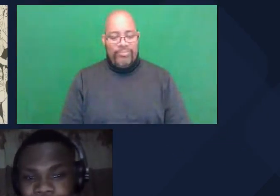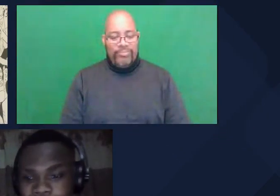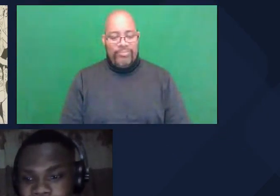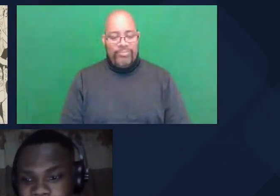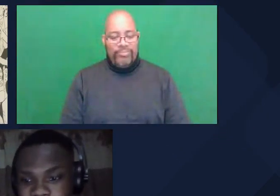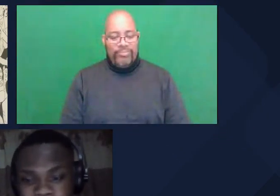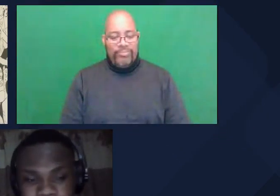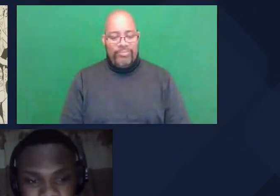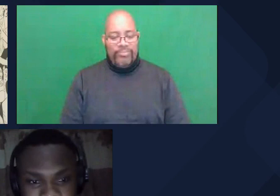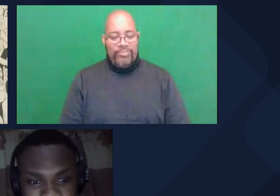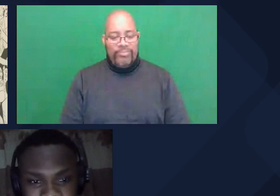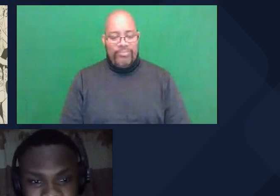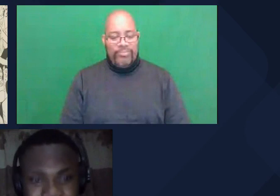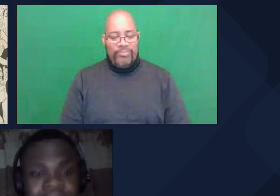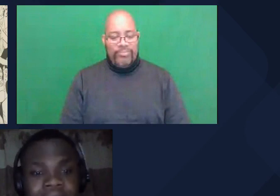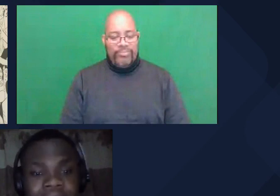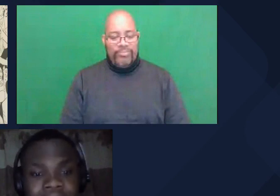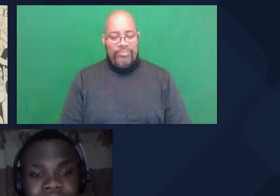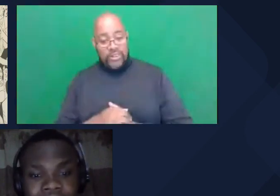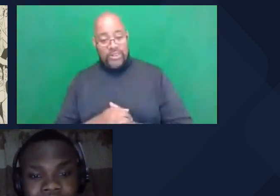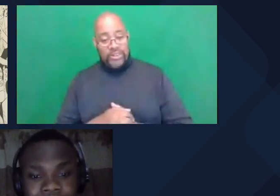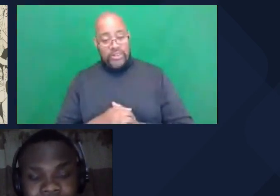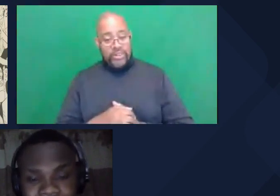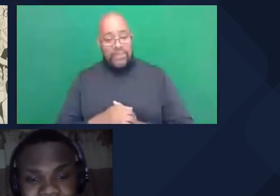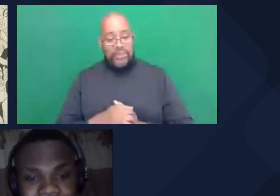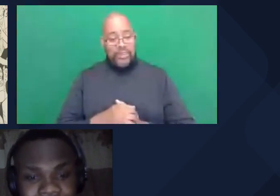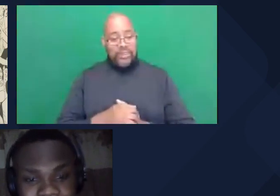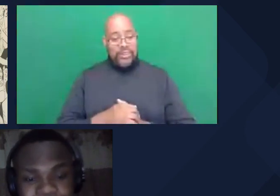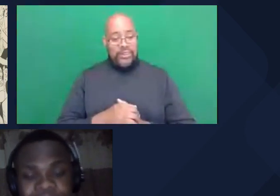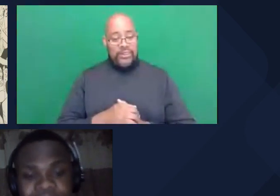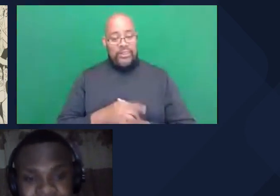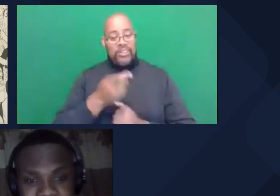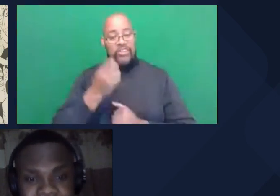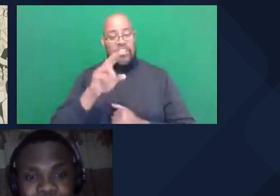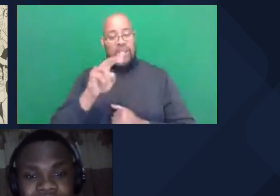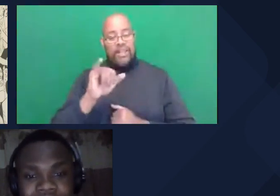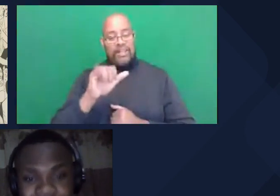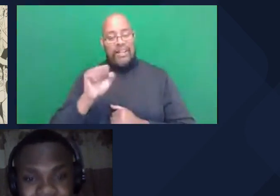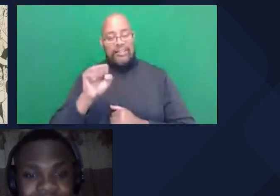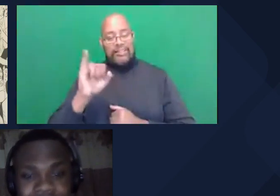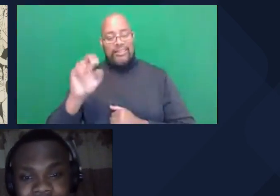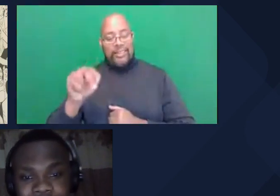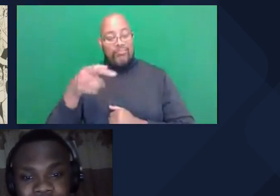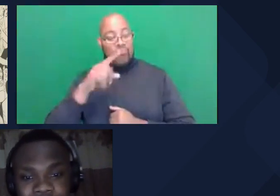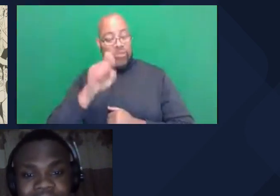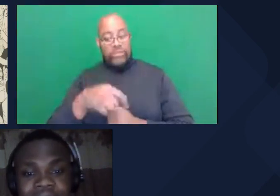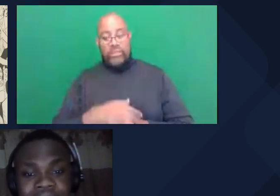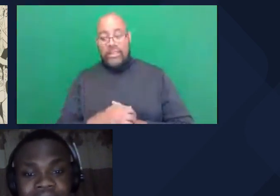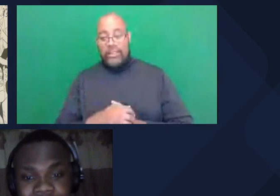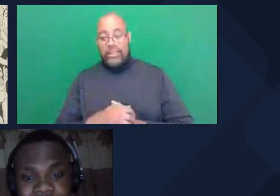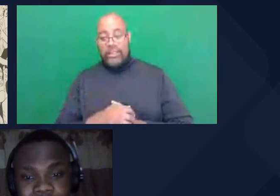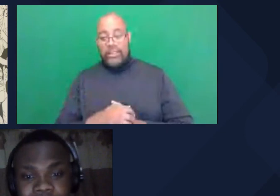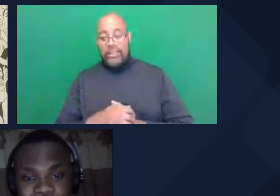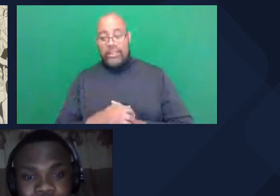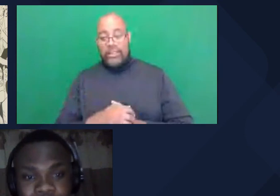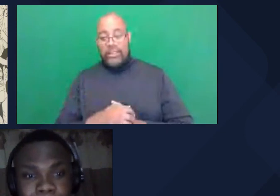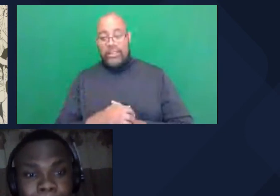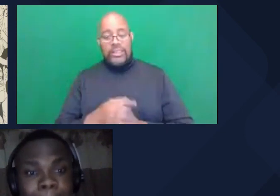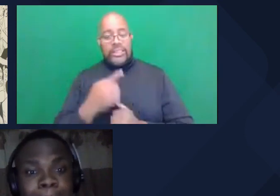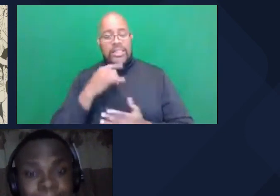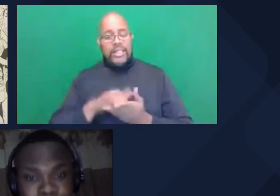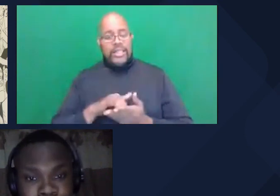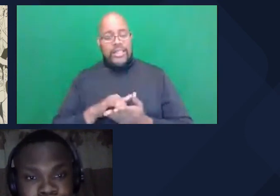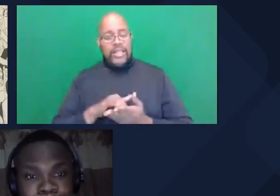We have a question from Dr. Yassin. He's asking if interleukin-6 downregulates Thy1 as well.